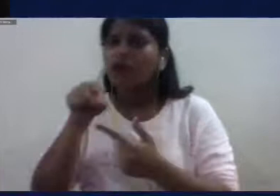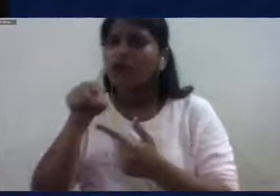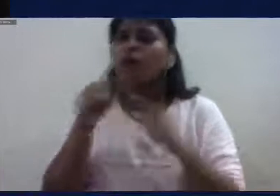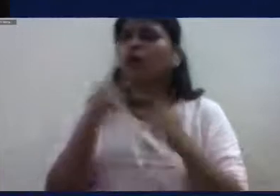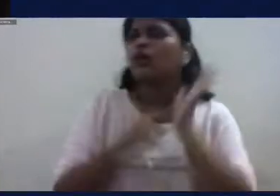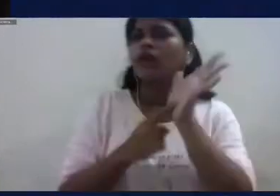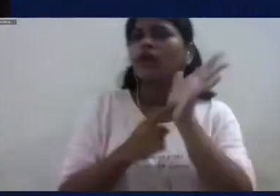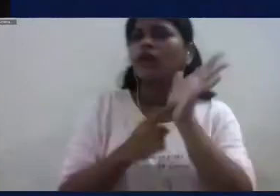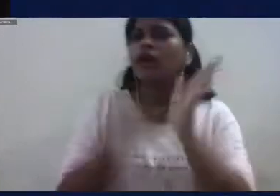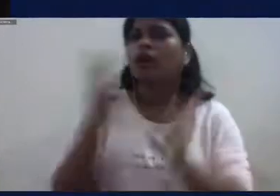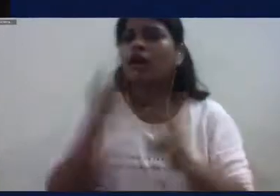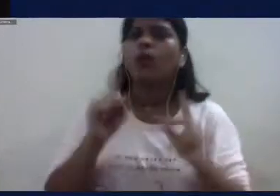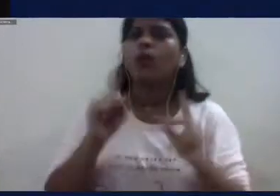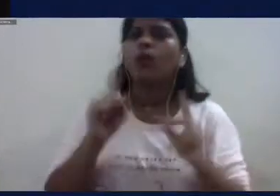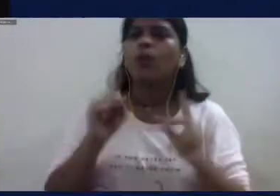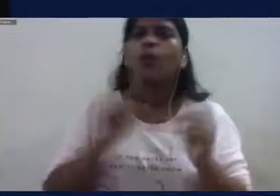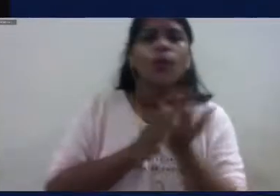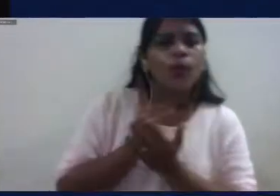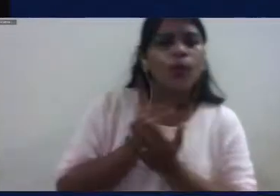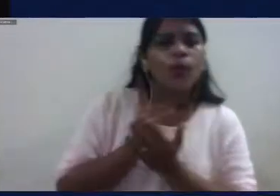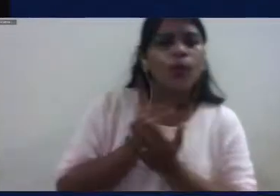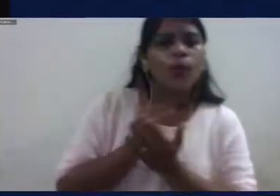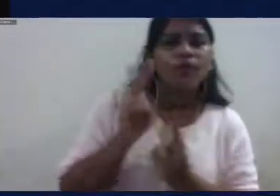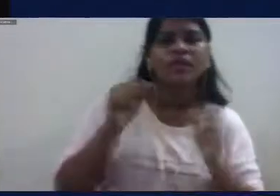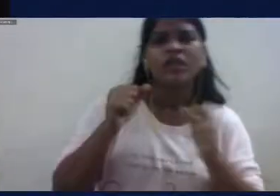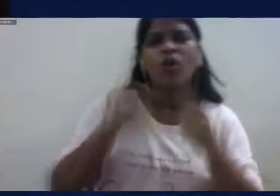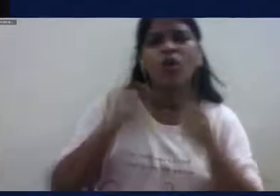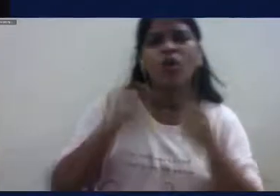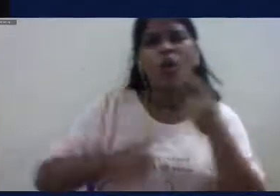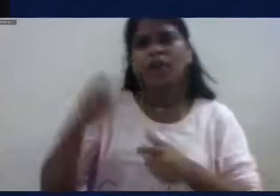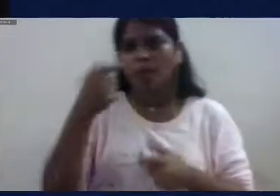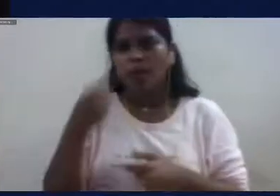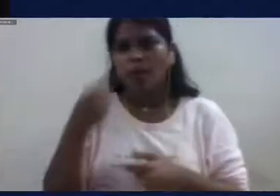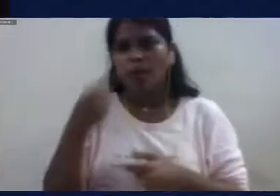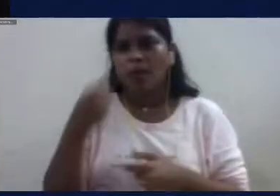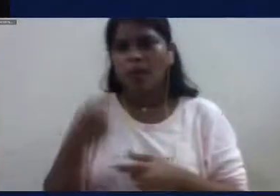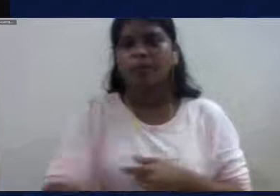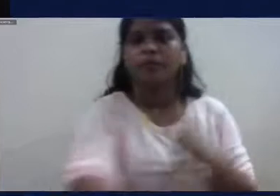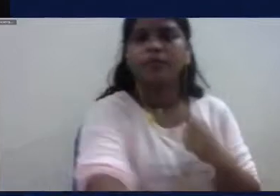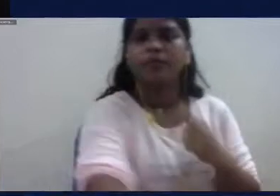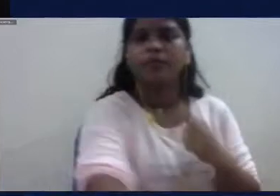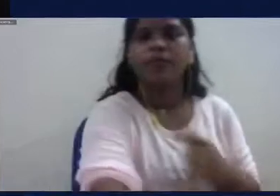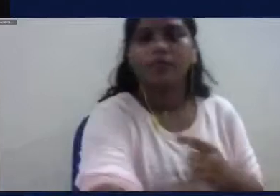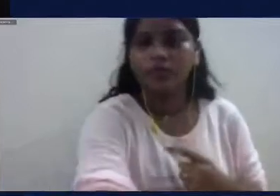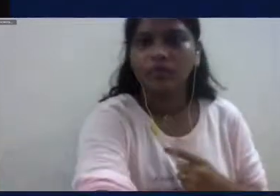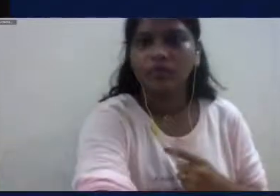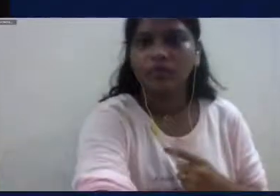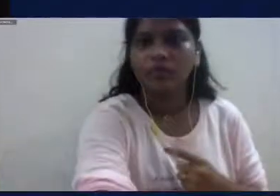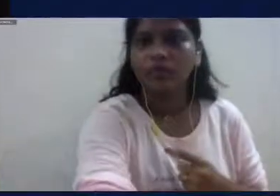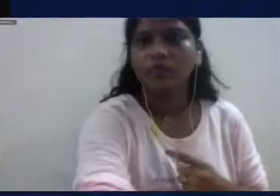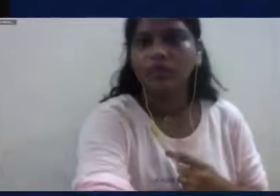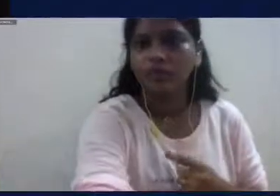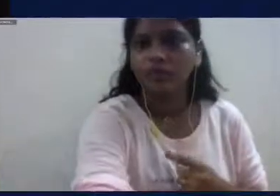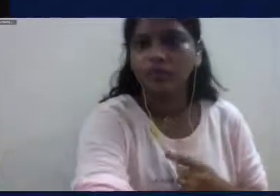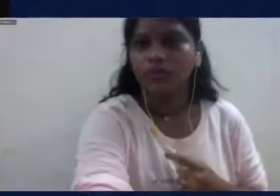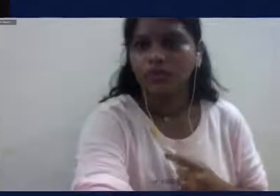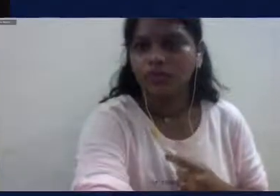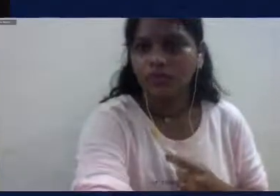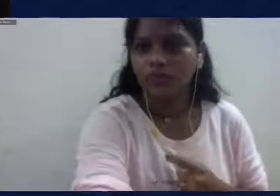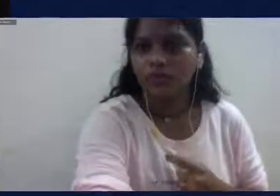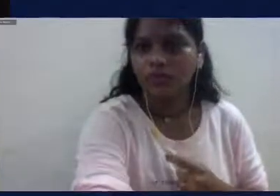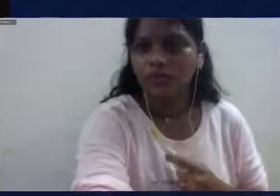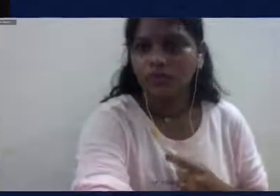at is the way we can solve some really complex problems. So design thinking has been used to solve quite